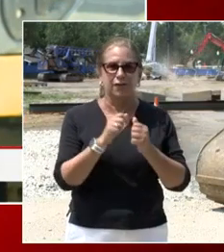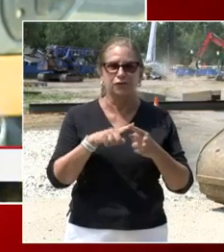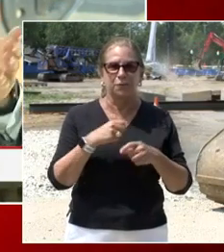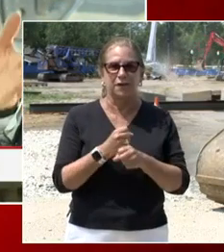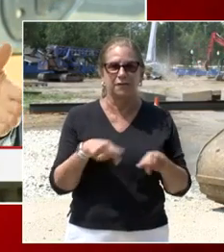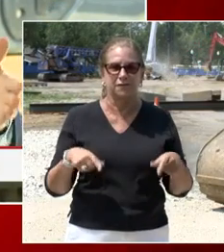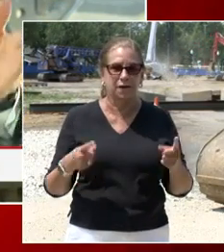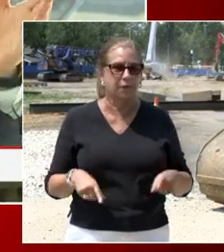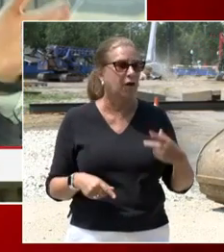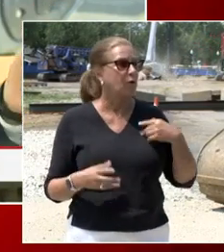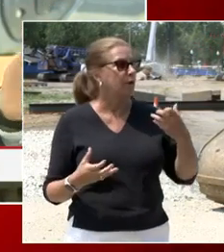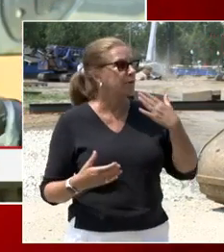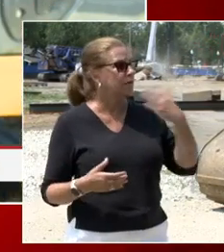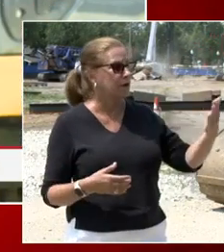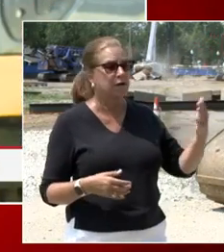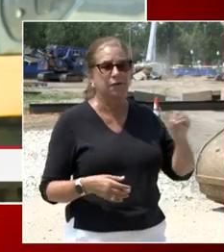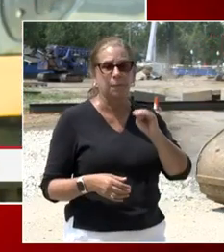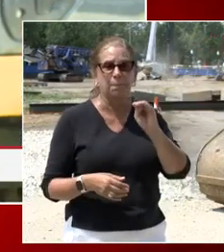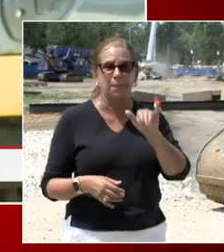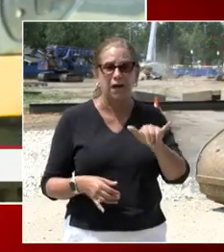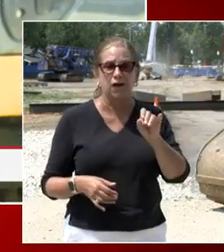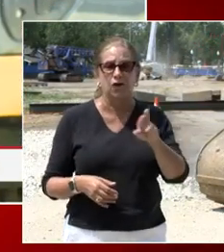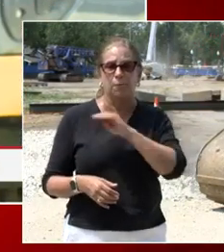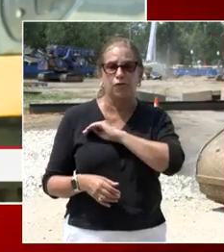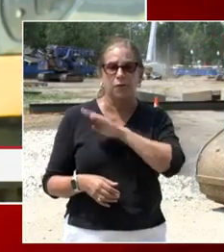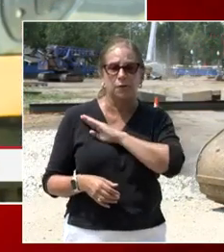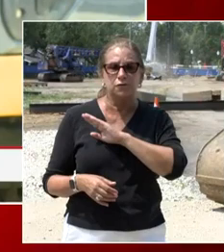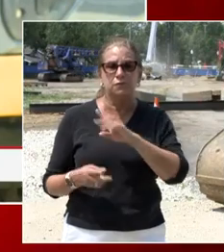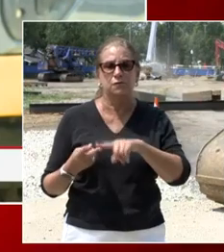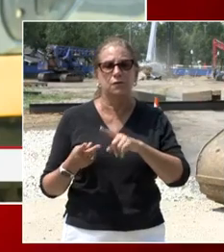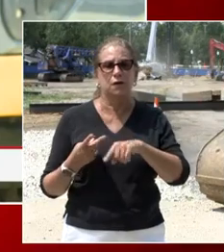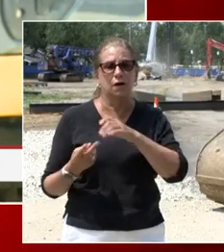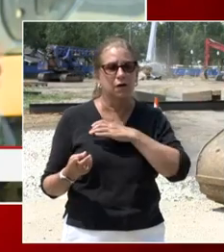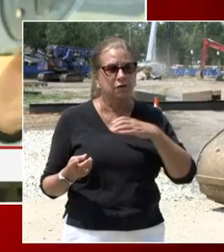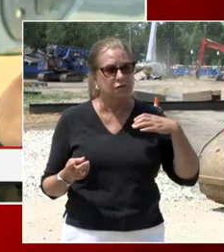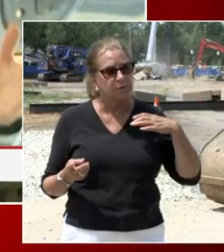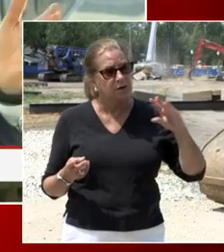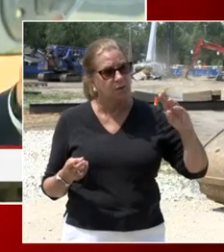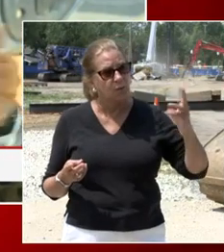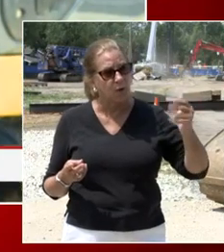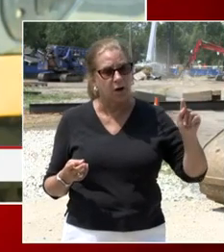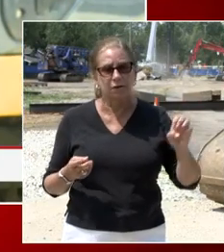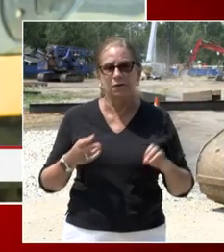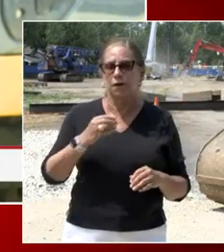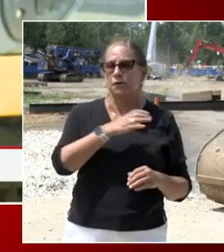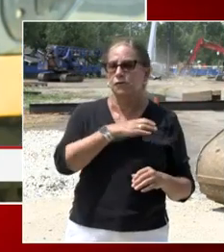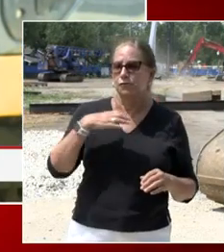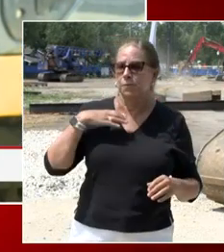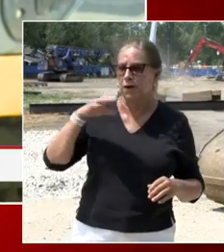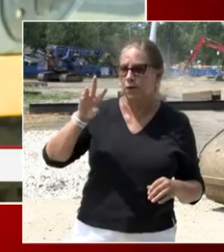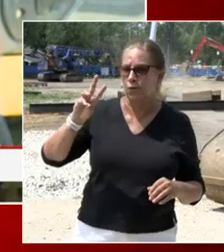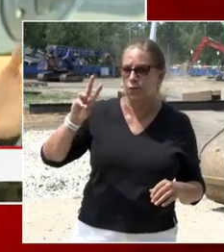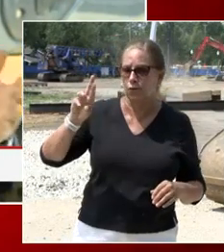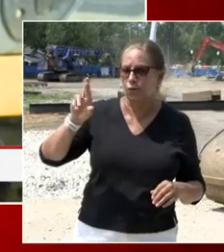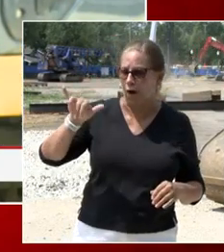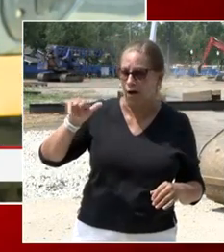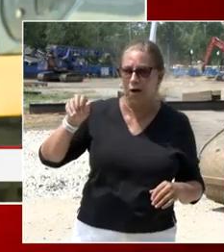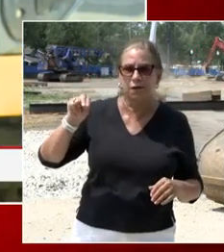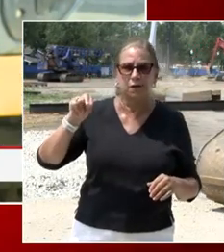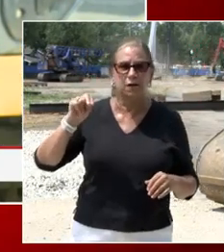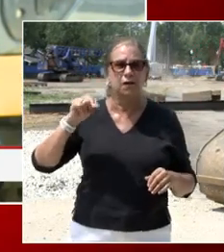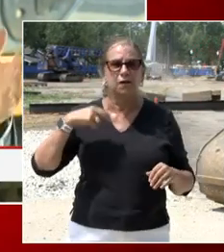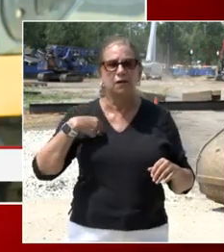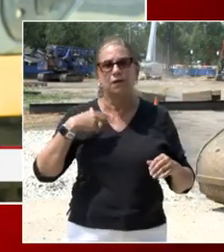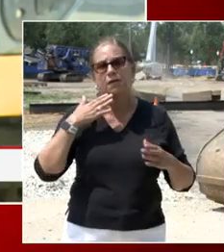Councilmember White, Councilmember Gray, I remember the original RFP on this. Thank you for